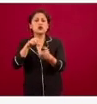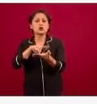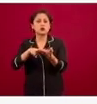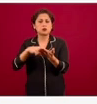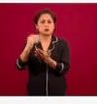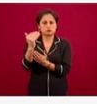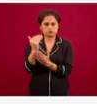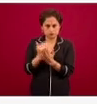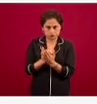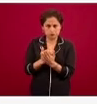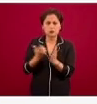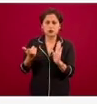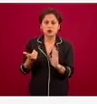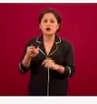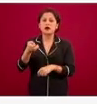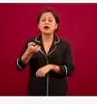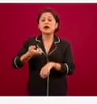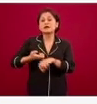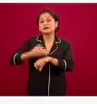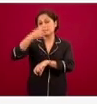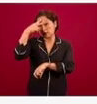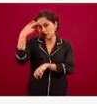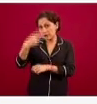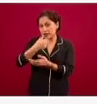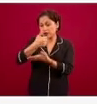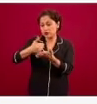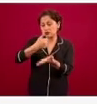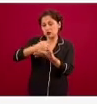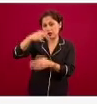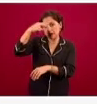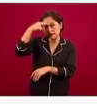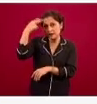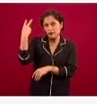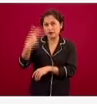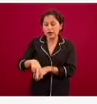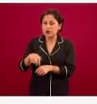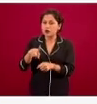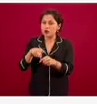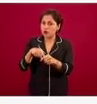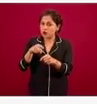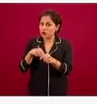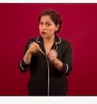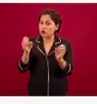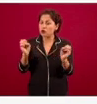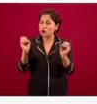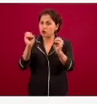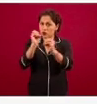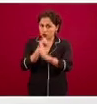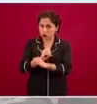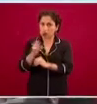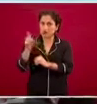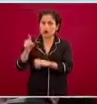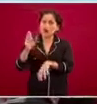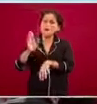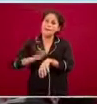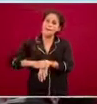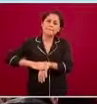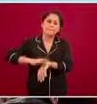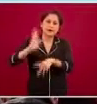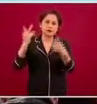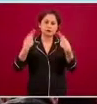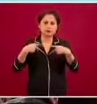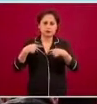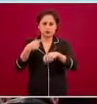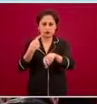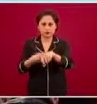course, have a higher burden of disease, a higher number of infected cases than the green states, and of course the red states